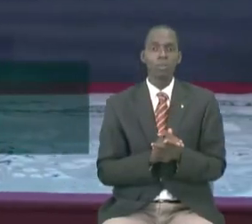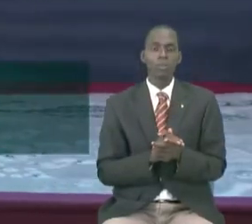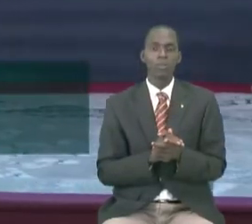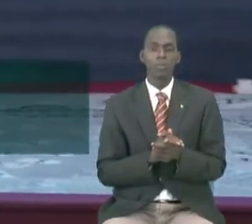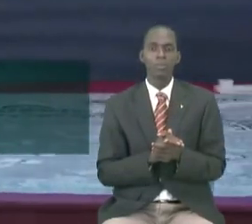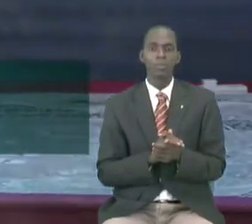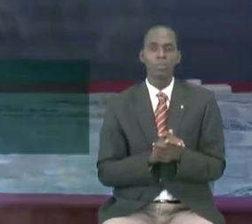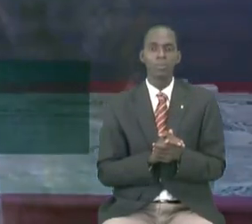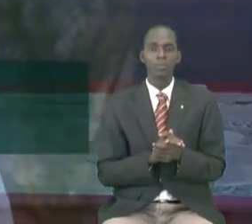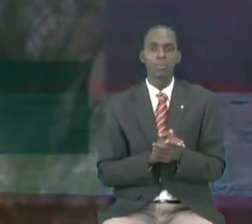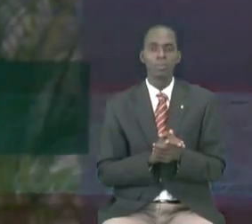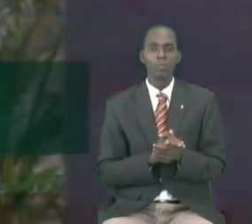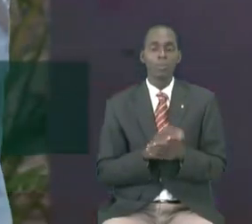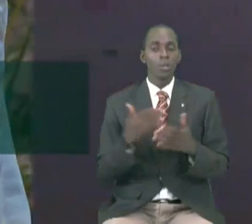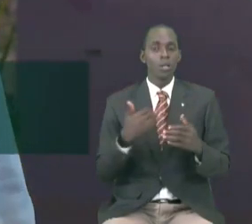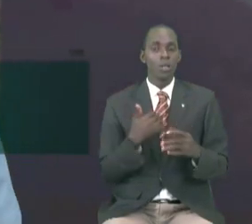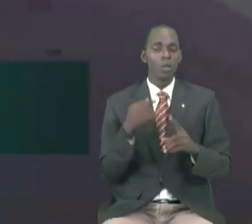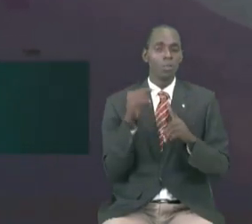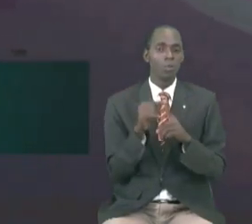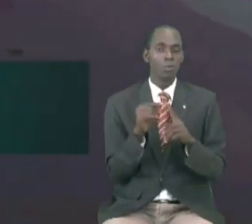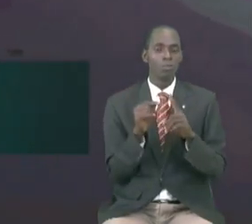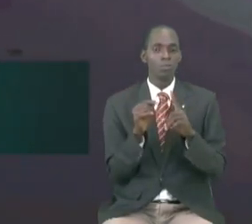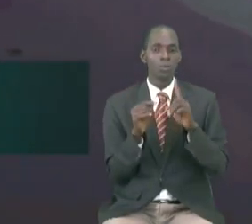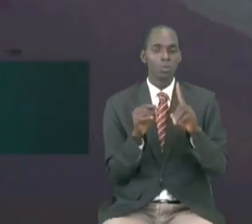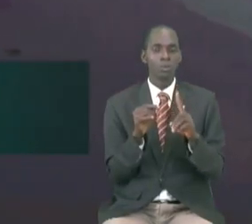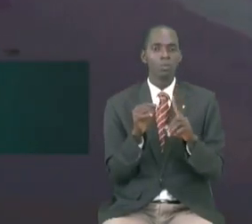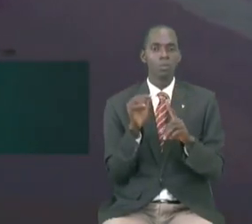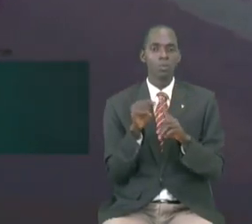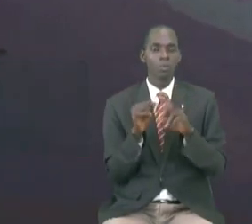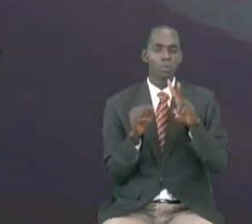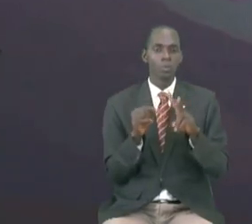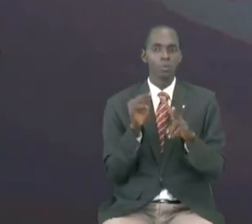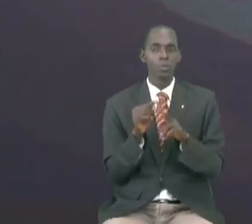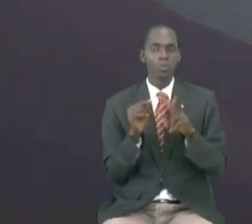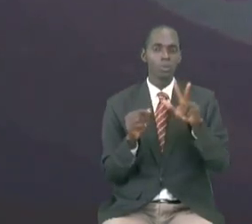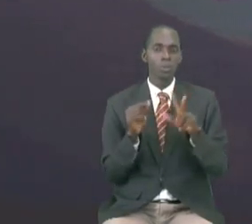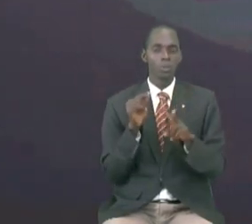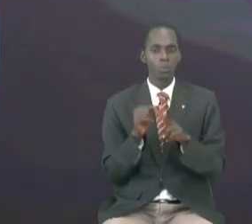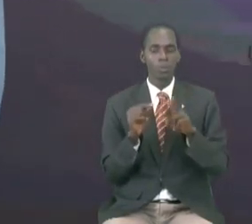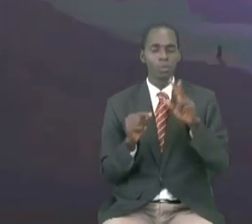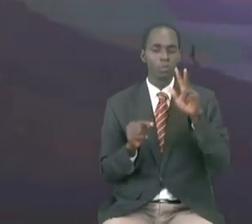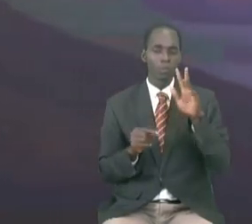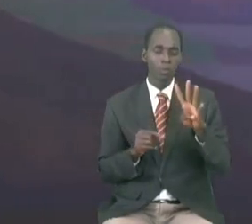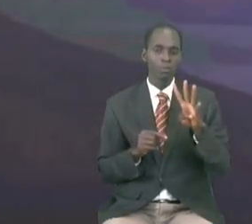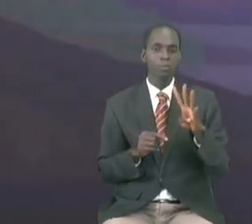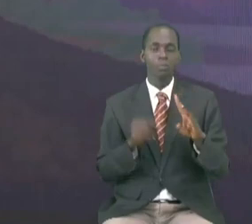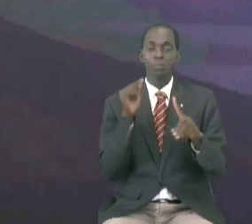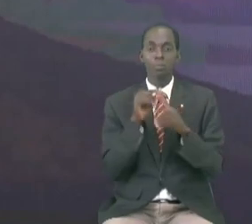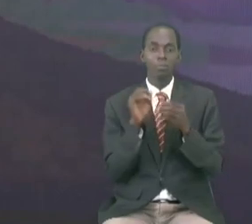1. Point number 1, the suffering of a prodigal prophet. Point number 2,